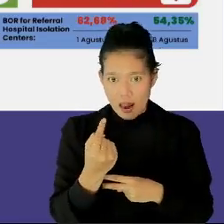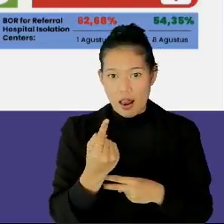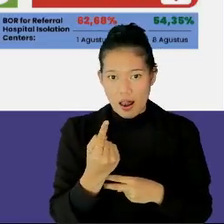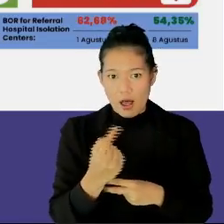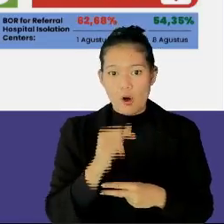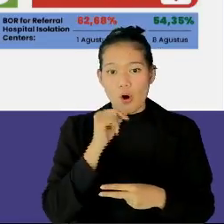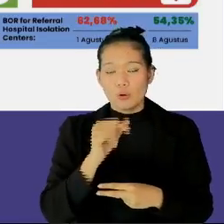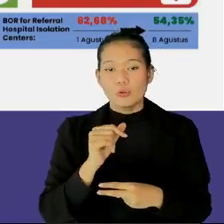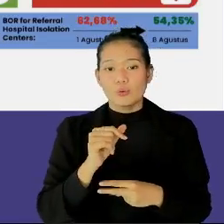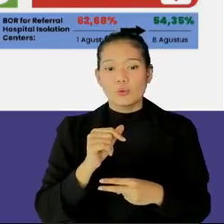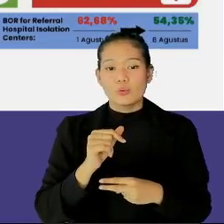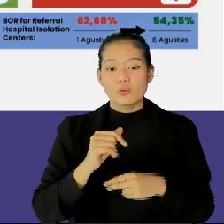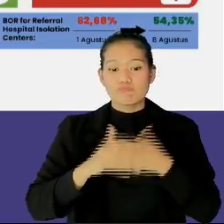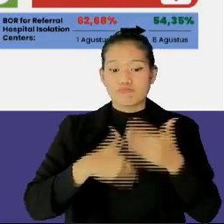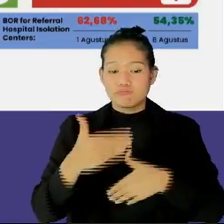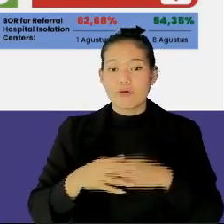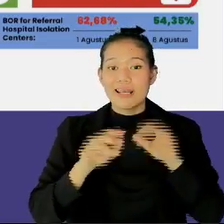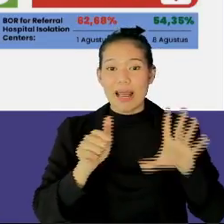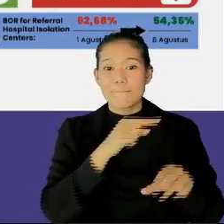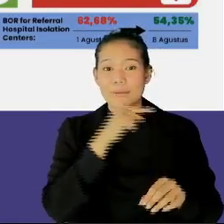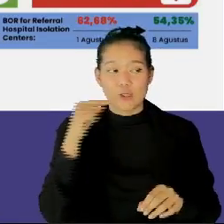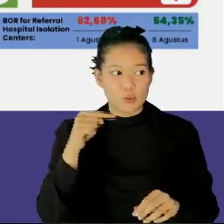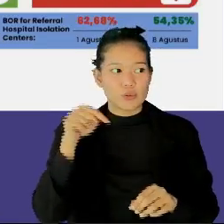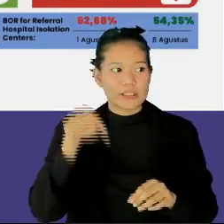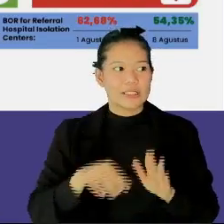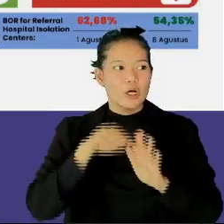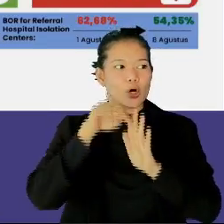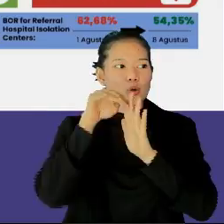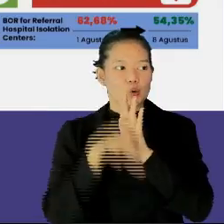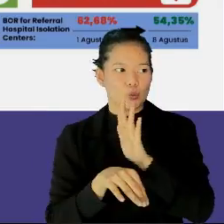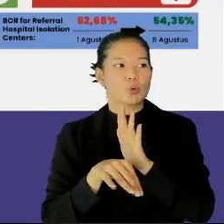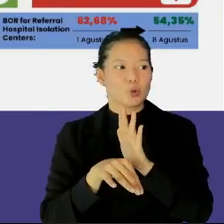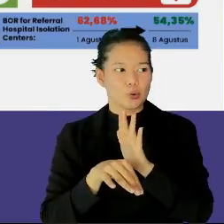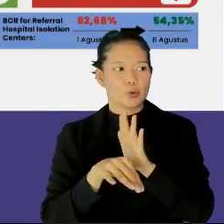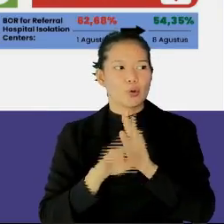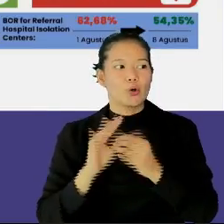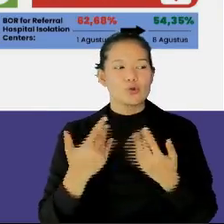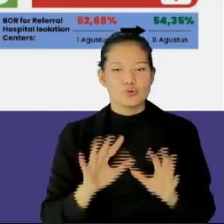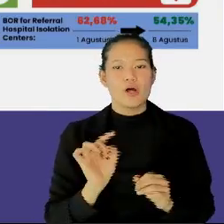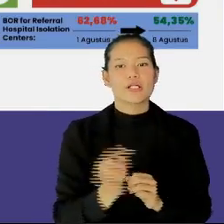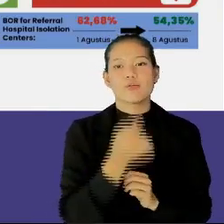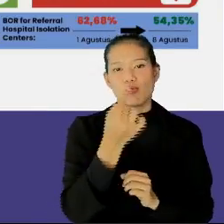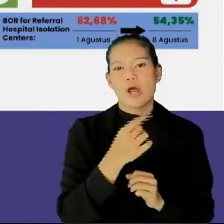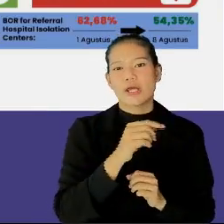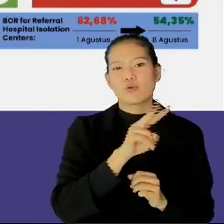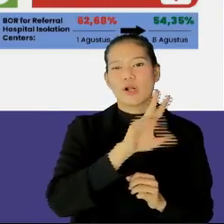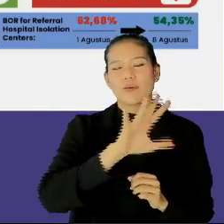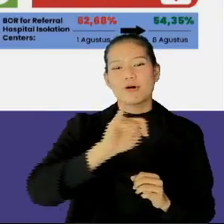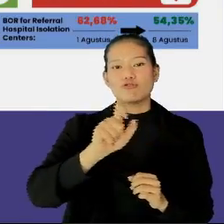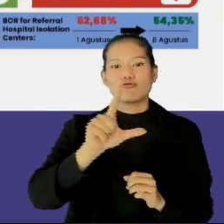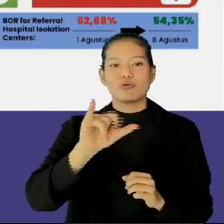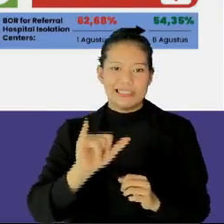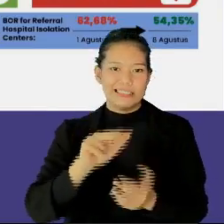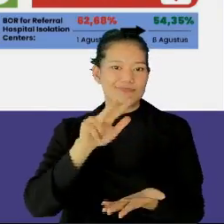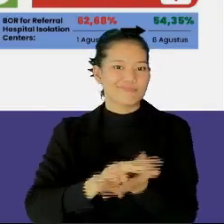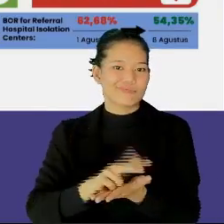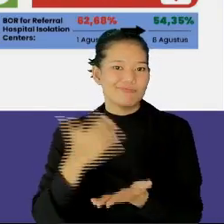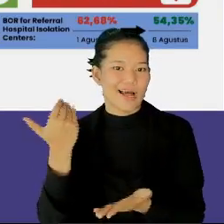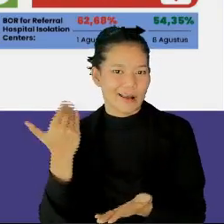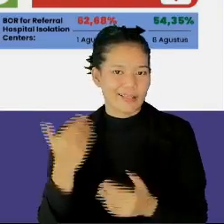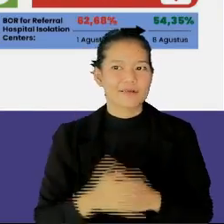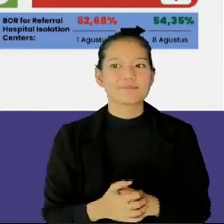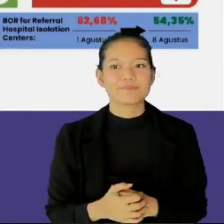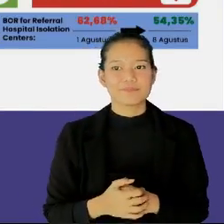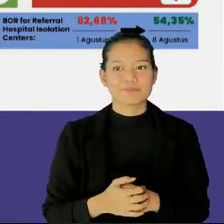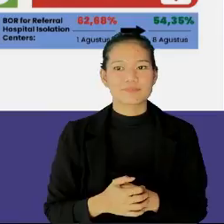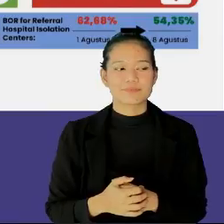second week in a row by 17% from the peak on July 25th. For this